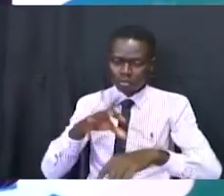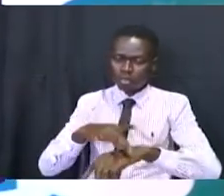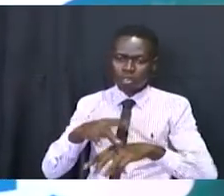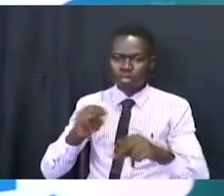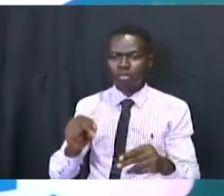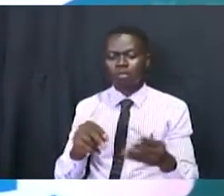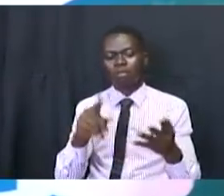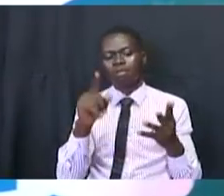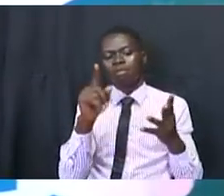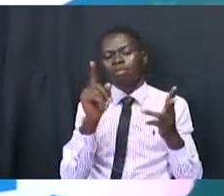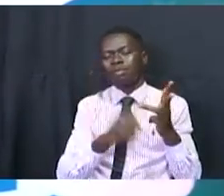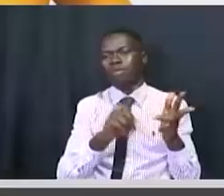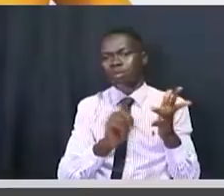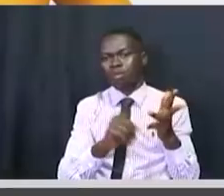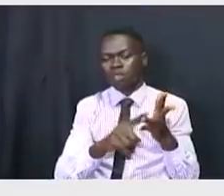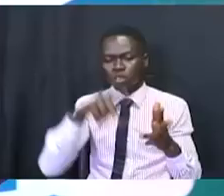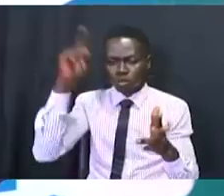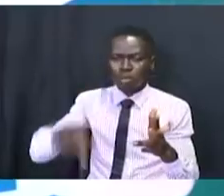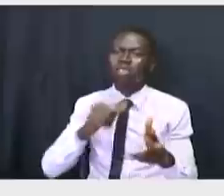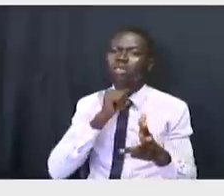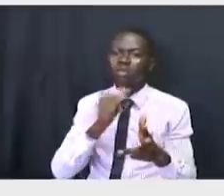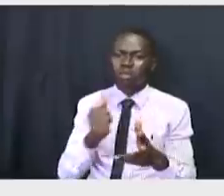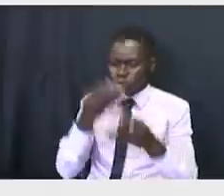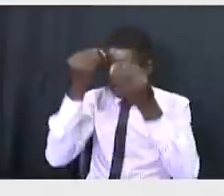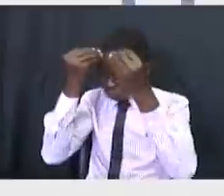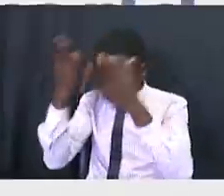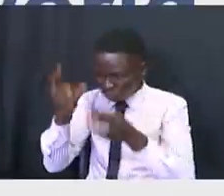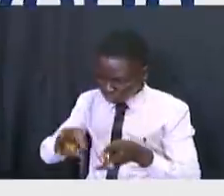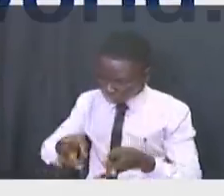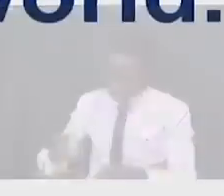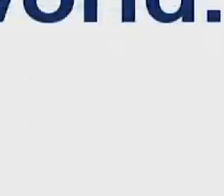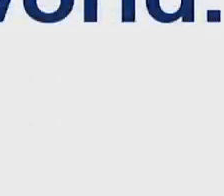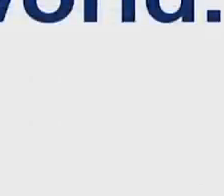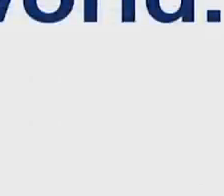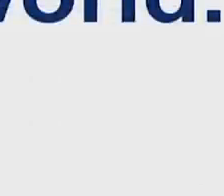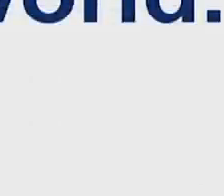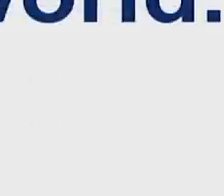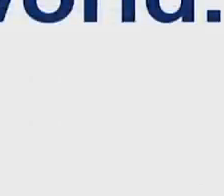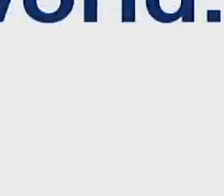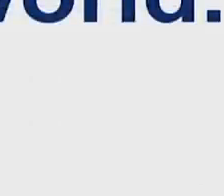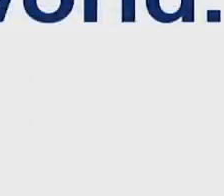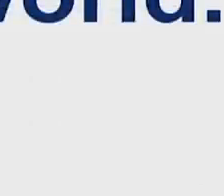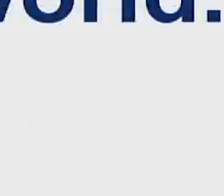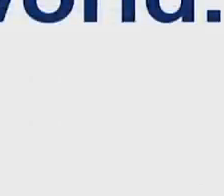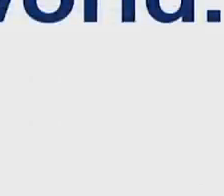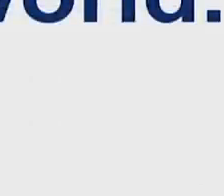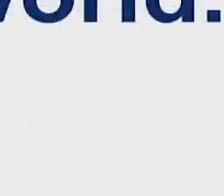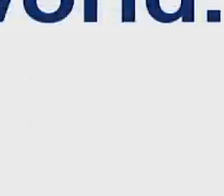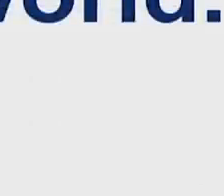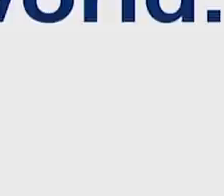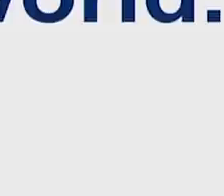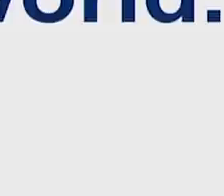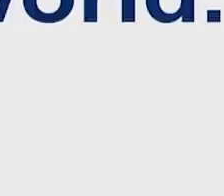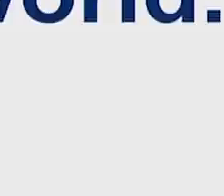number 4. Don't conform to the pattern of the world. Romans 12, verse 1 and 2. Don't conform to